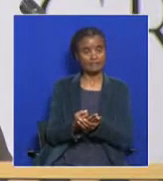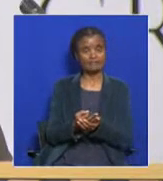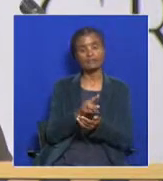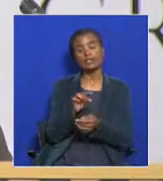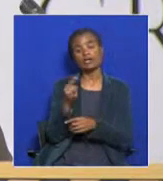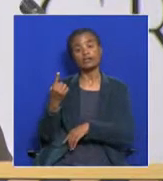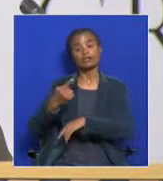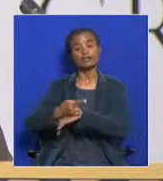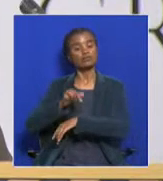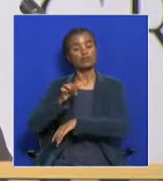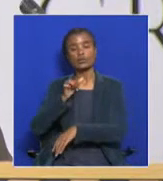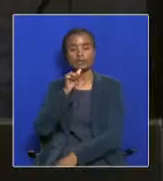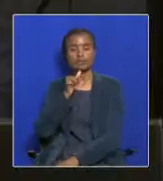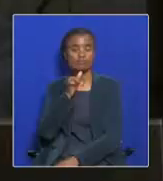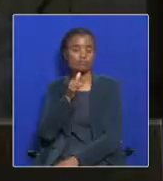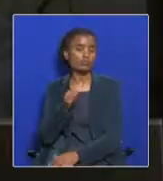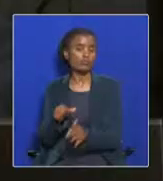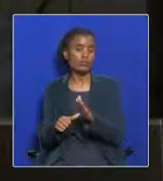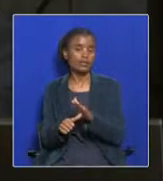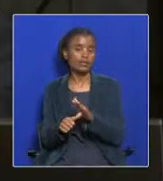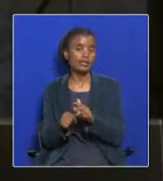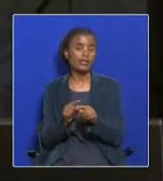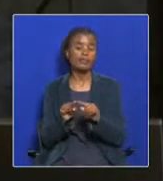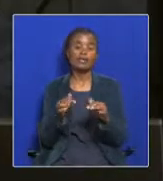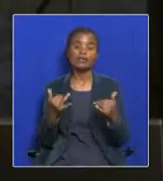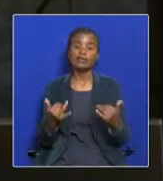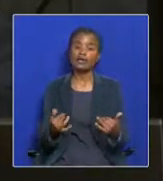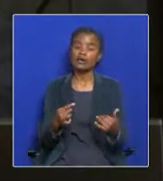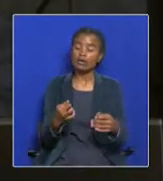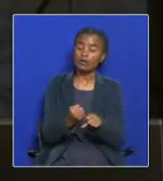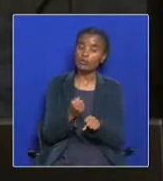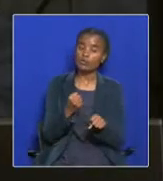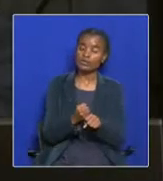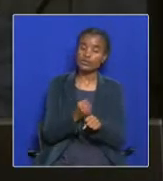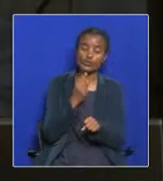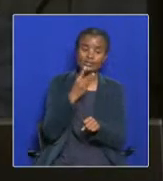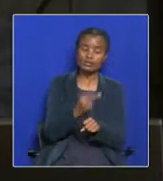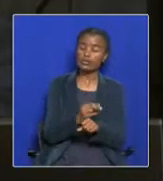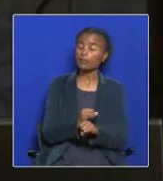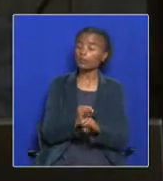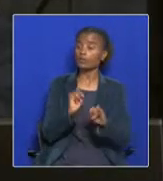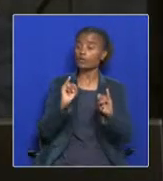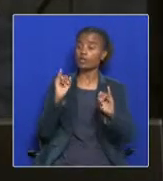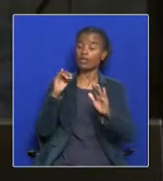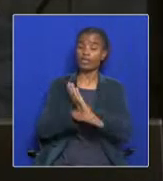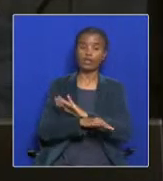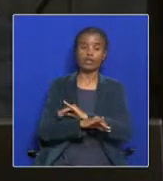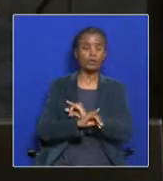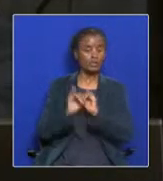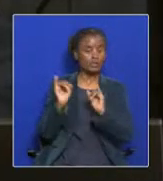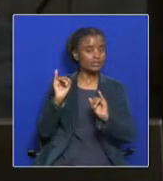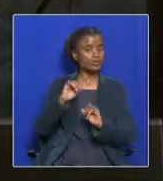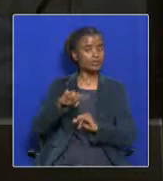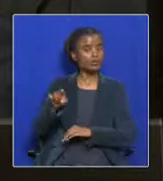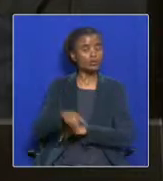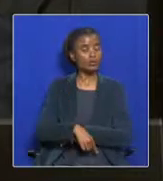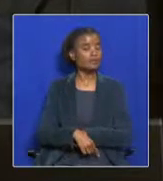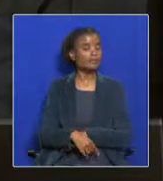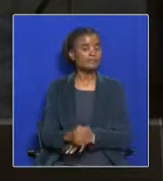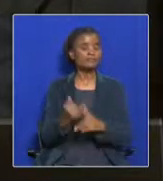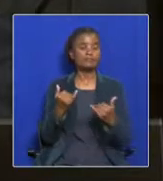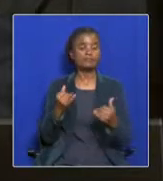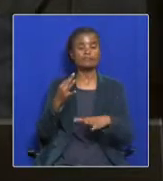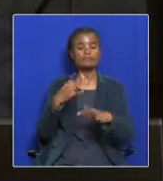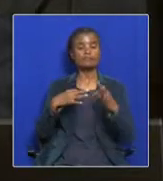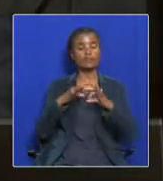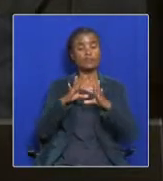but we are dealing with an operation that went horribly wrong. And so you have to explain all your decisions and